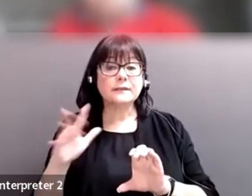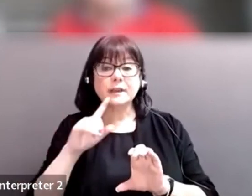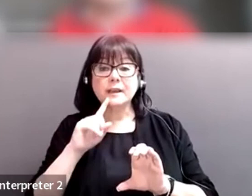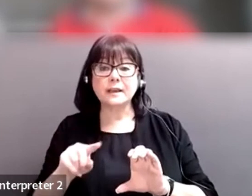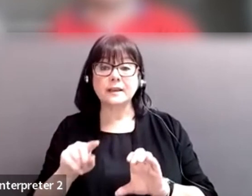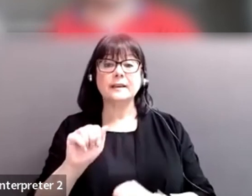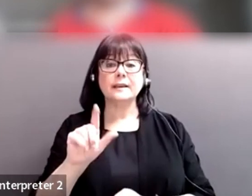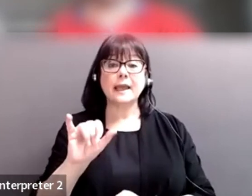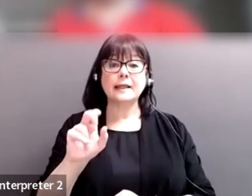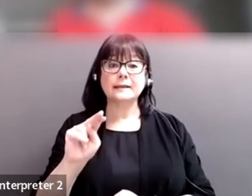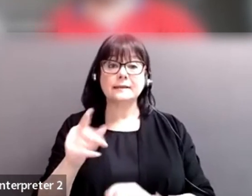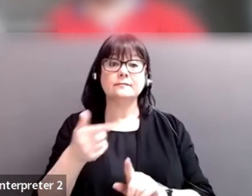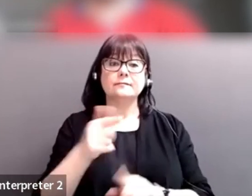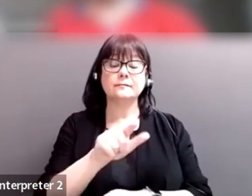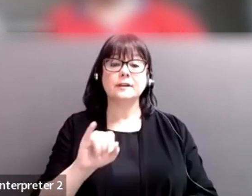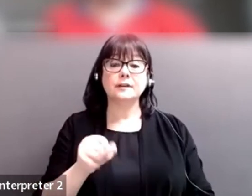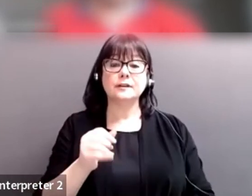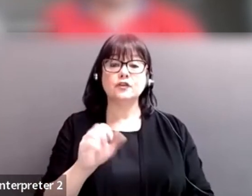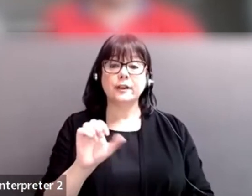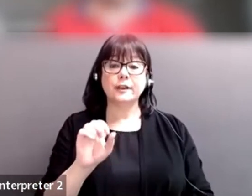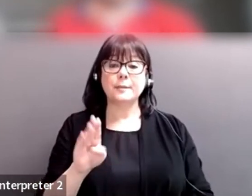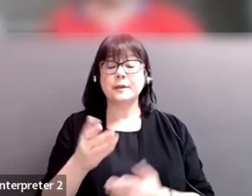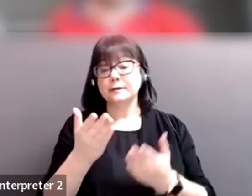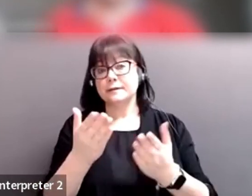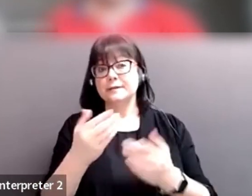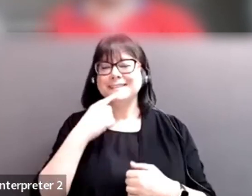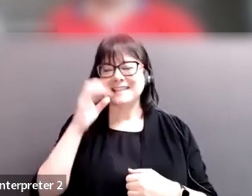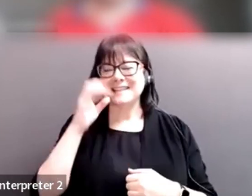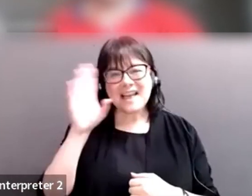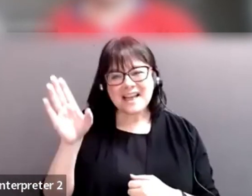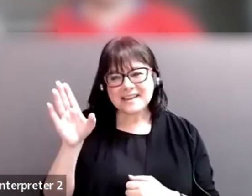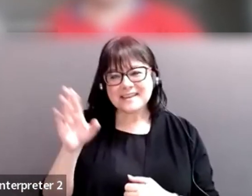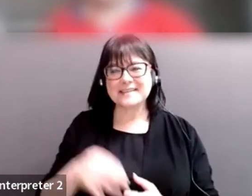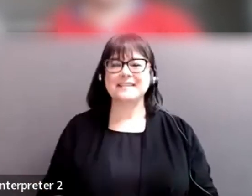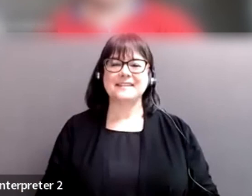after Allison. So go ahead, Allison. Hi there. I